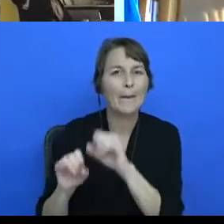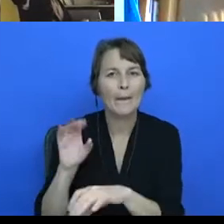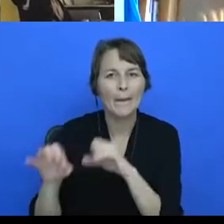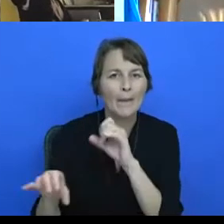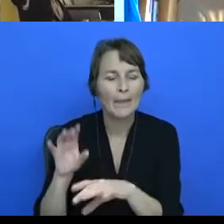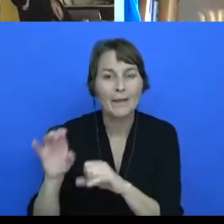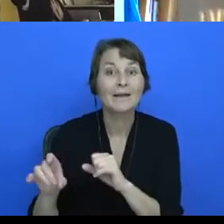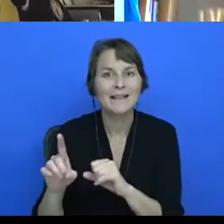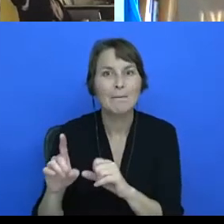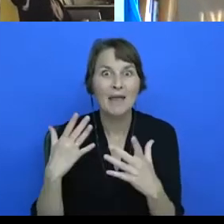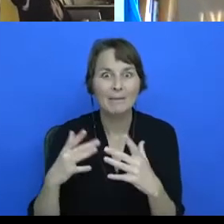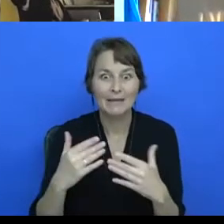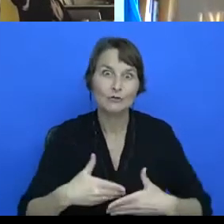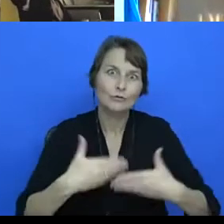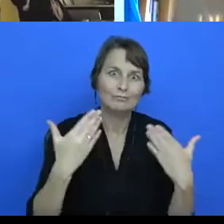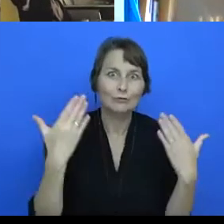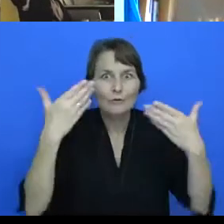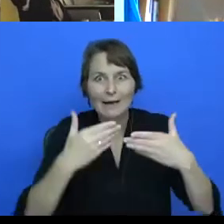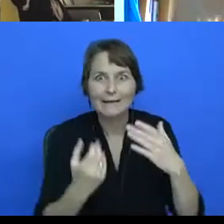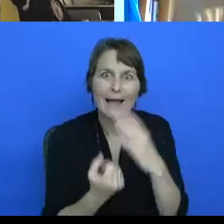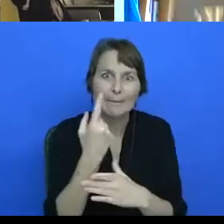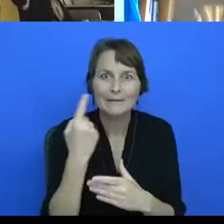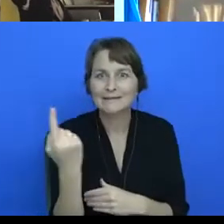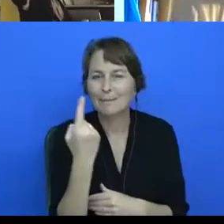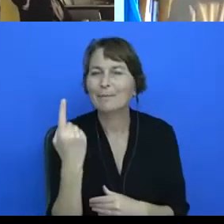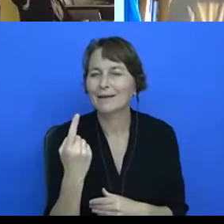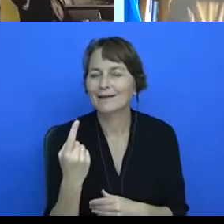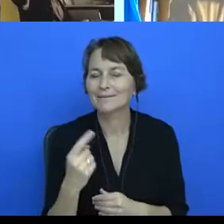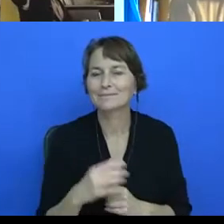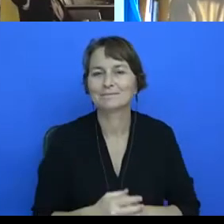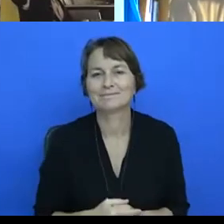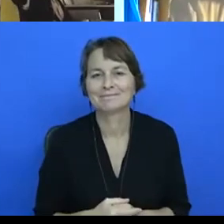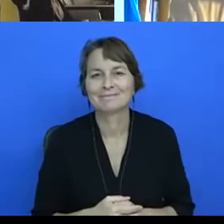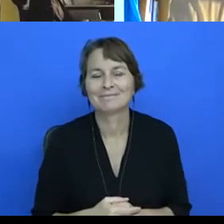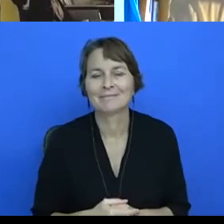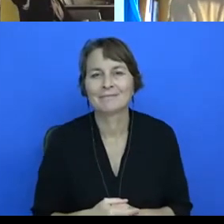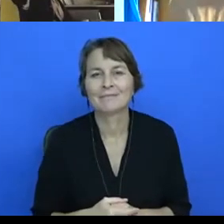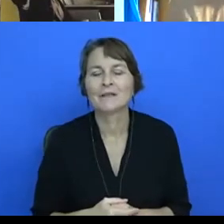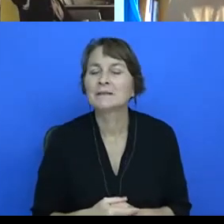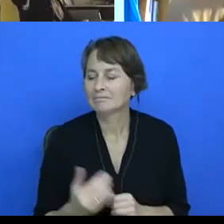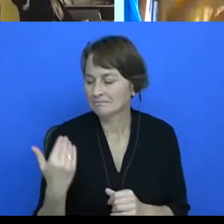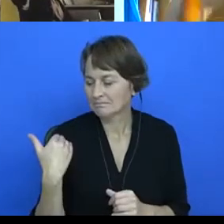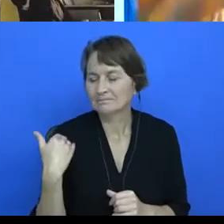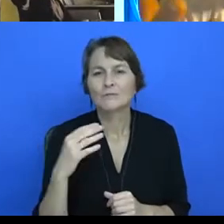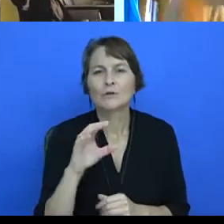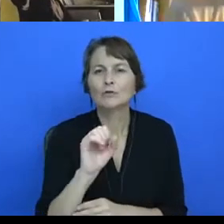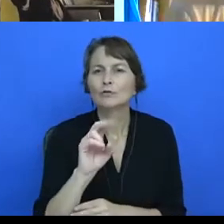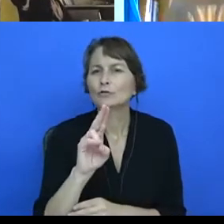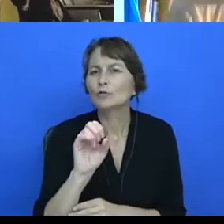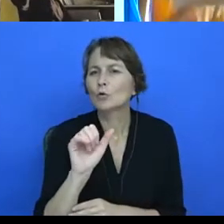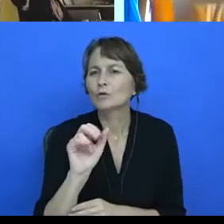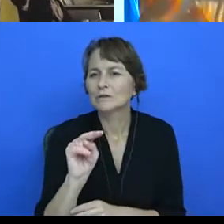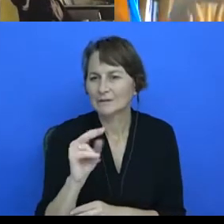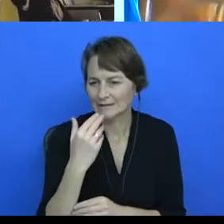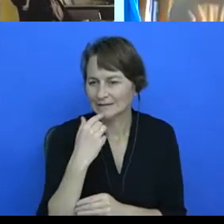did actually happen. And what Susan just said, I mean, the whole idea of like a concert, something sort of live and just